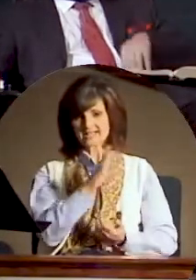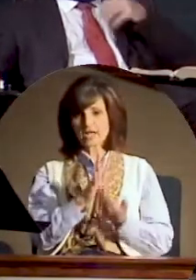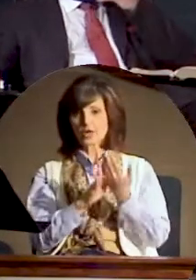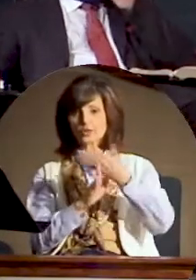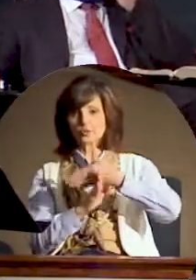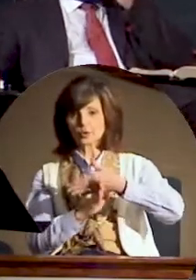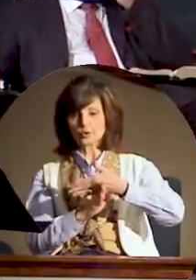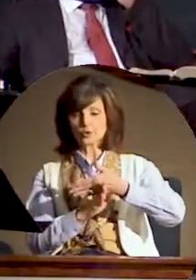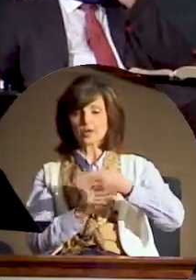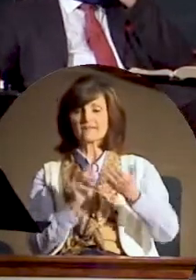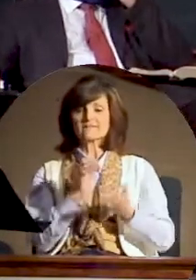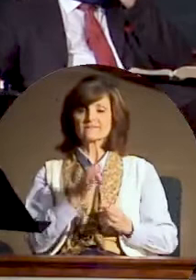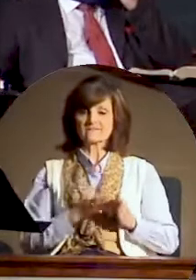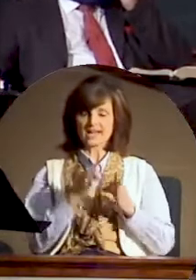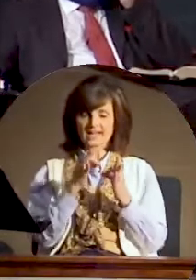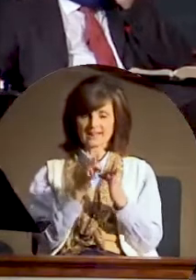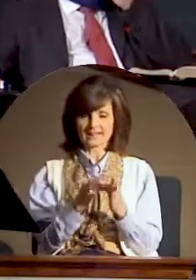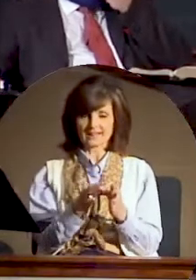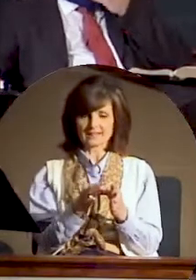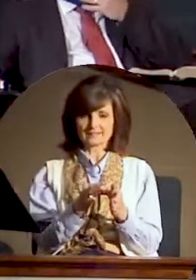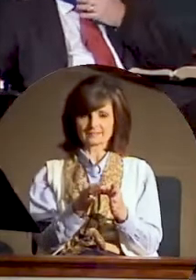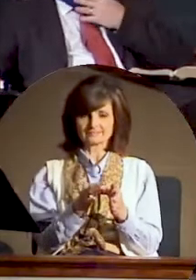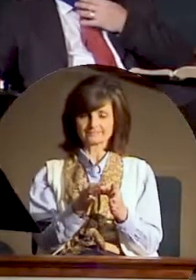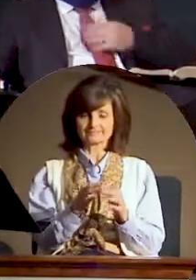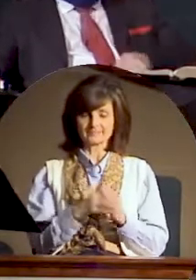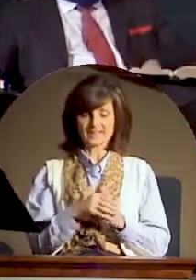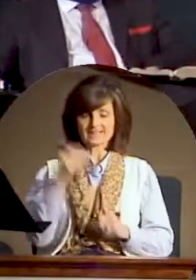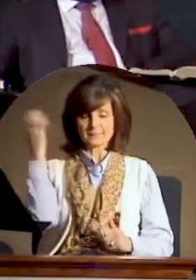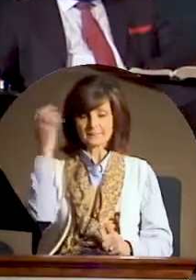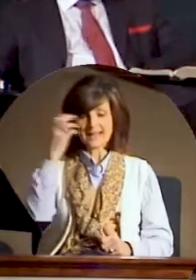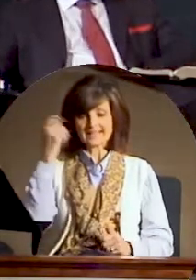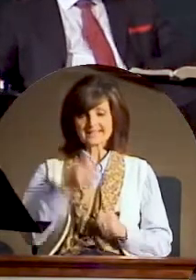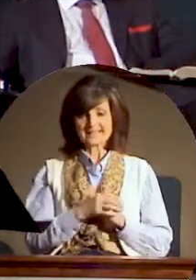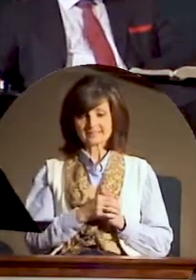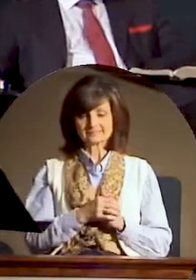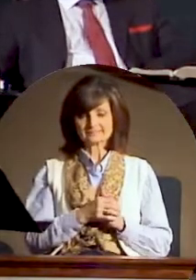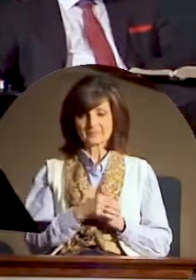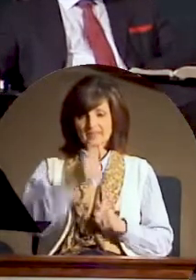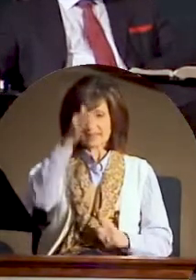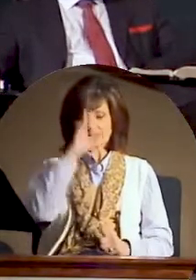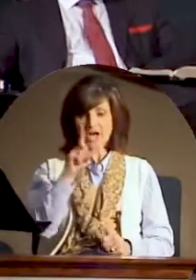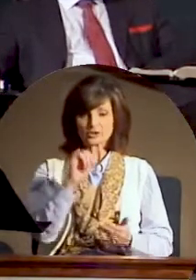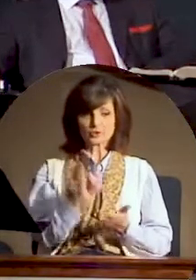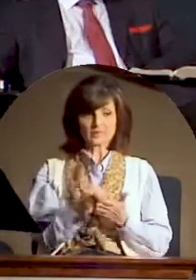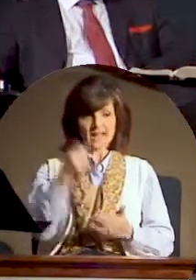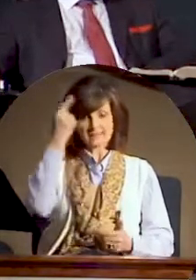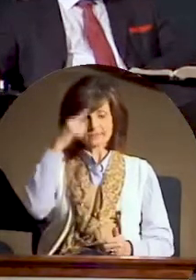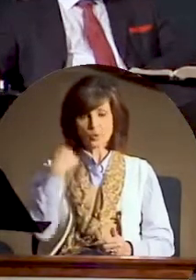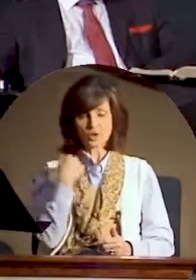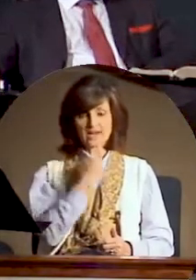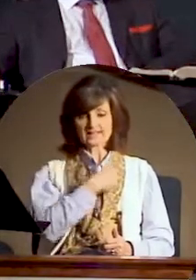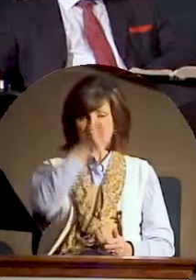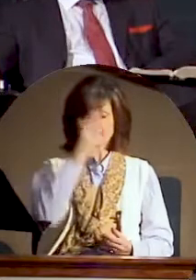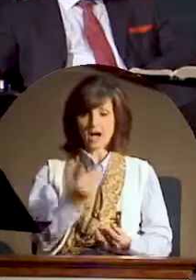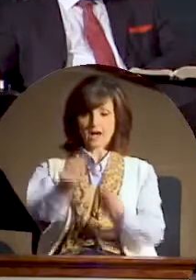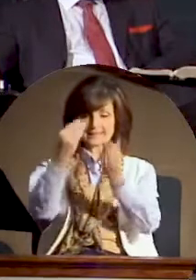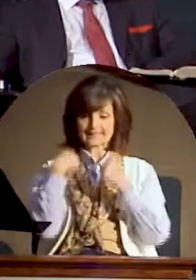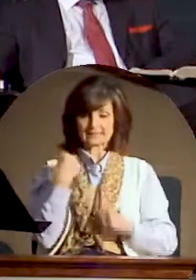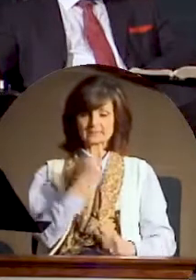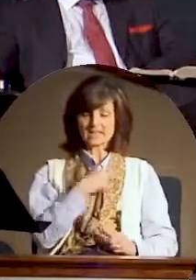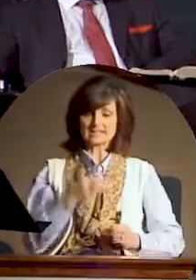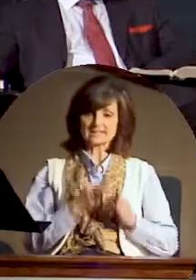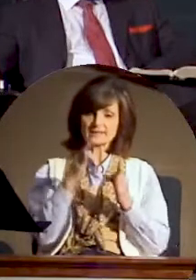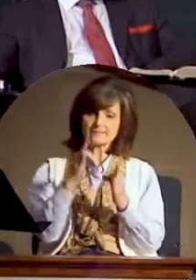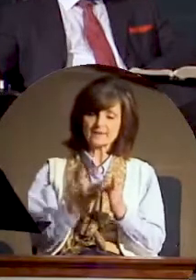through faith. It's amazing to me. God would do that for us. God gives us the